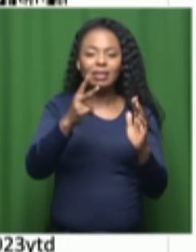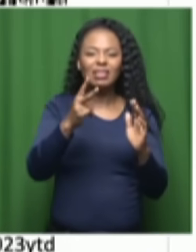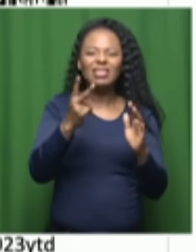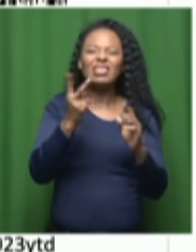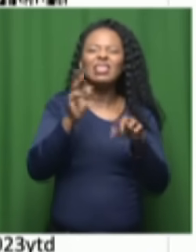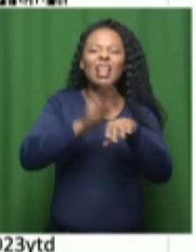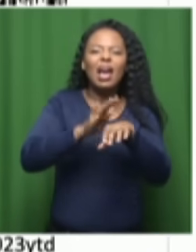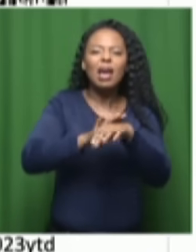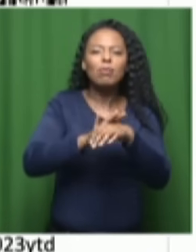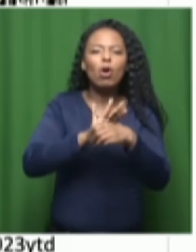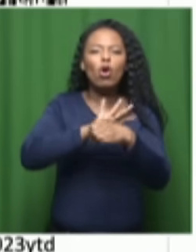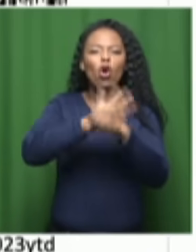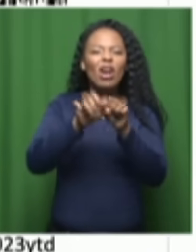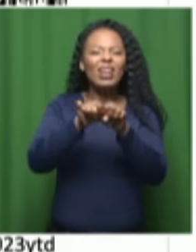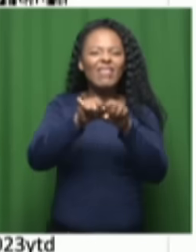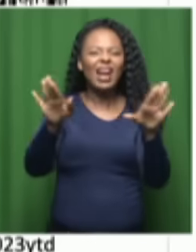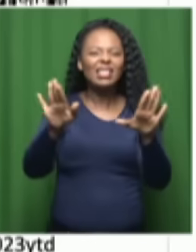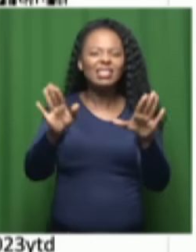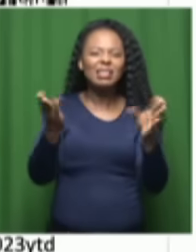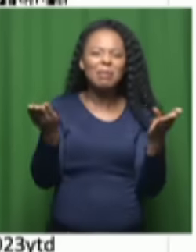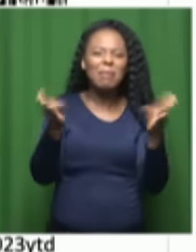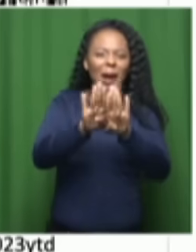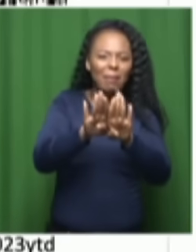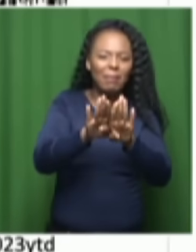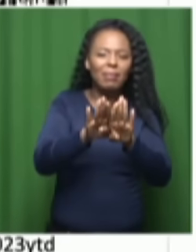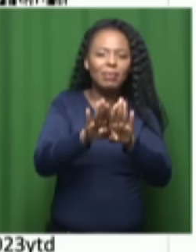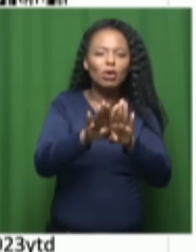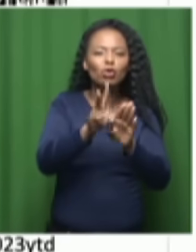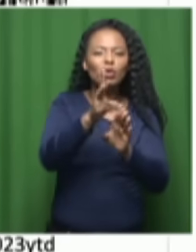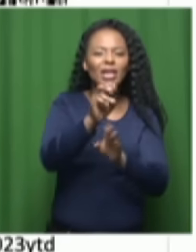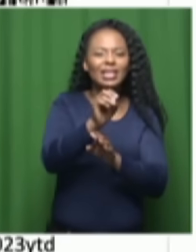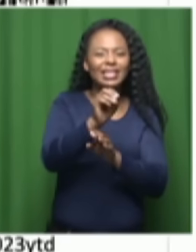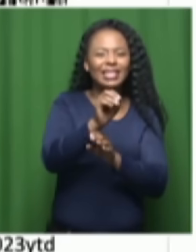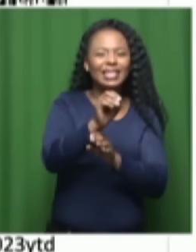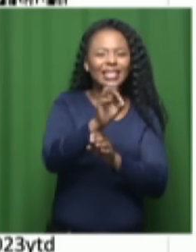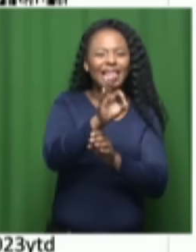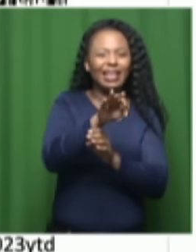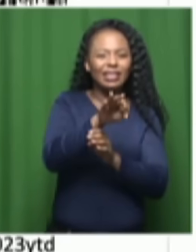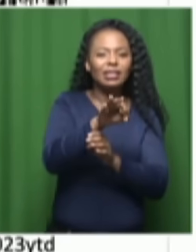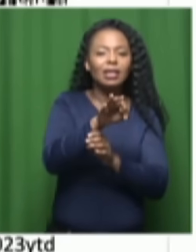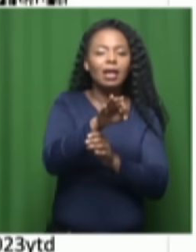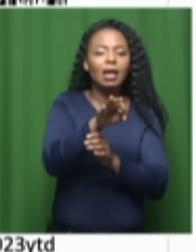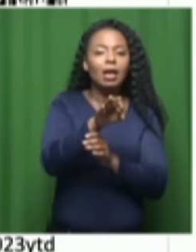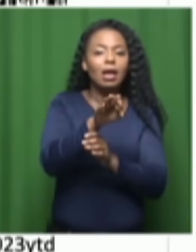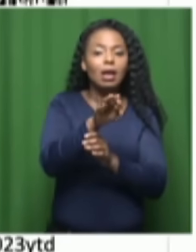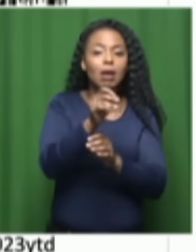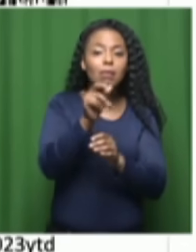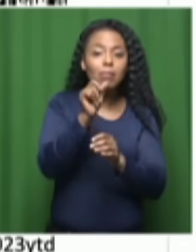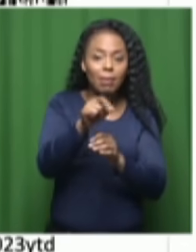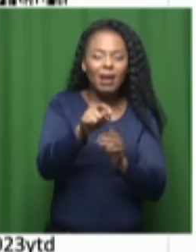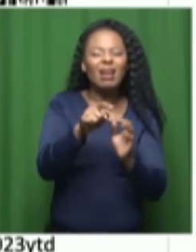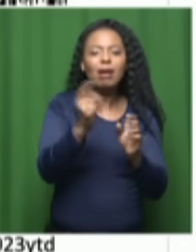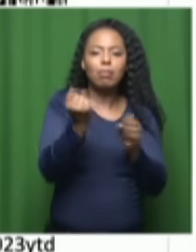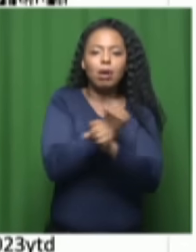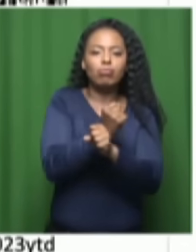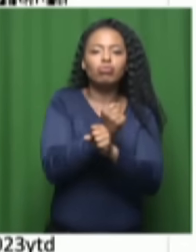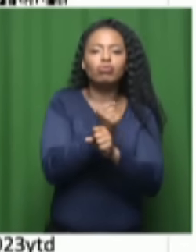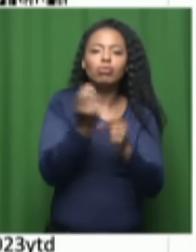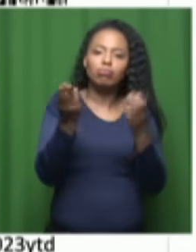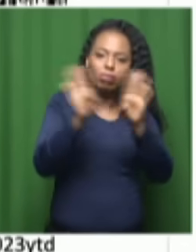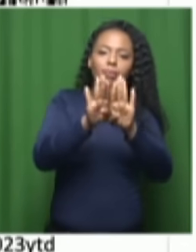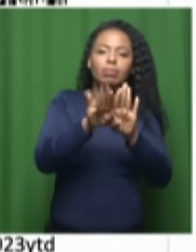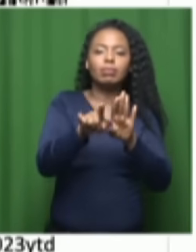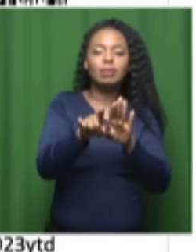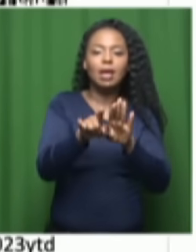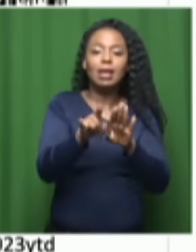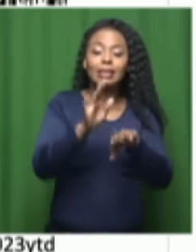It happened in 2020. Can you see the drop-off in the graph? That was lockdown. And then we climb in winter and we drop down.